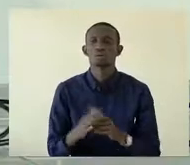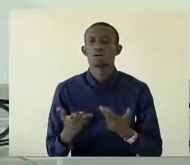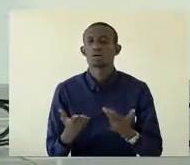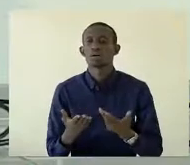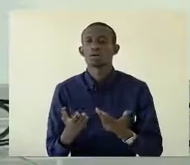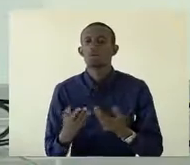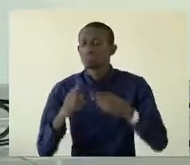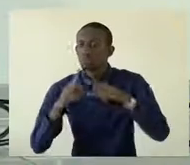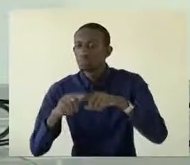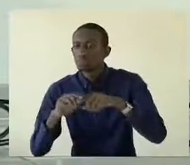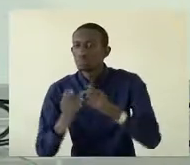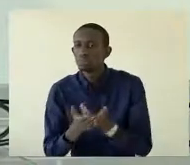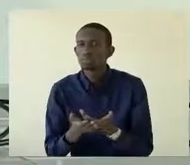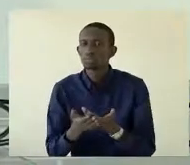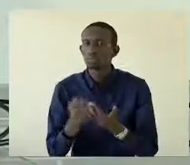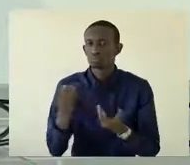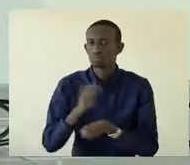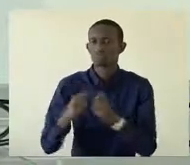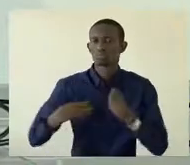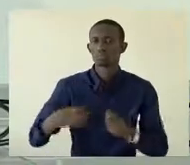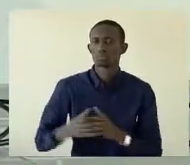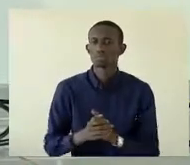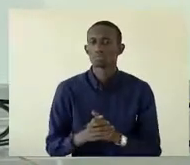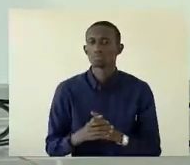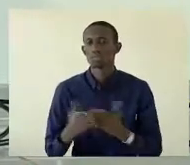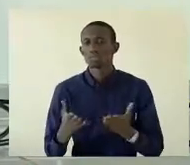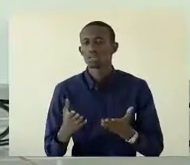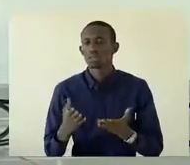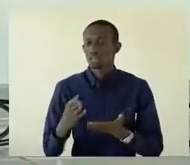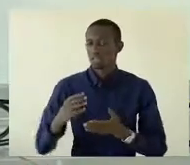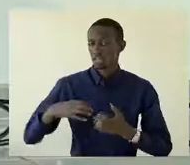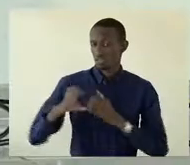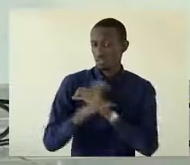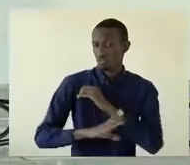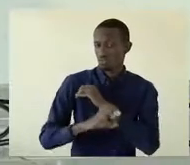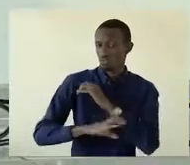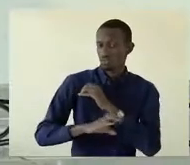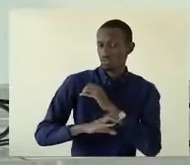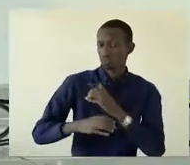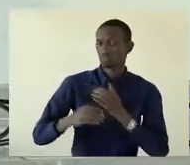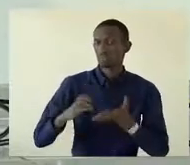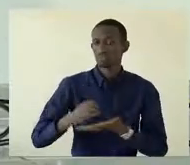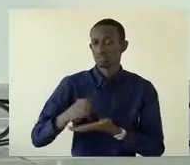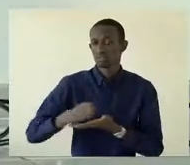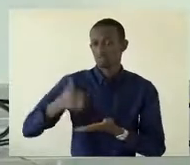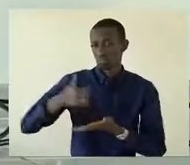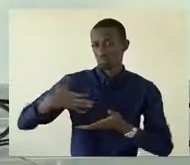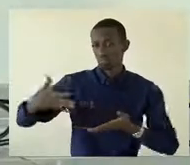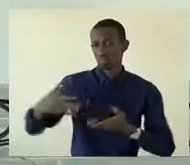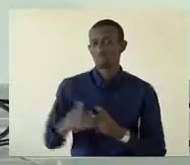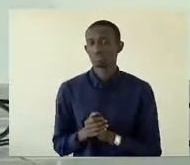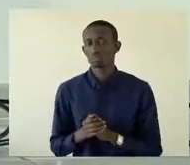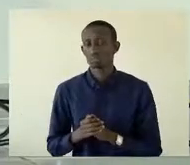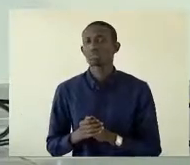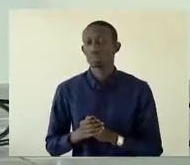to get richer. Bigger economies, bigger countries, better life. But where is the backbone?